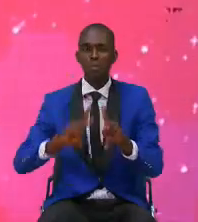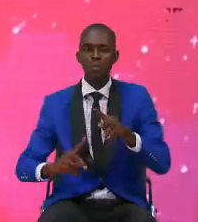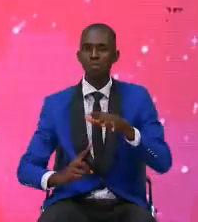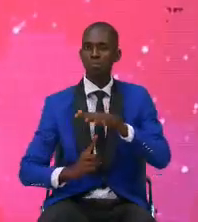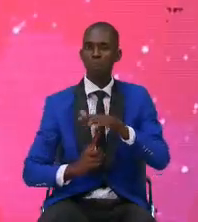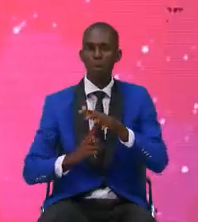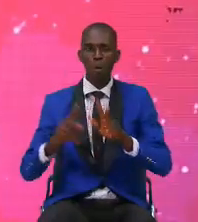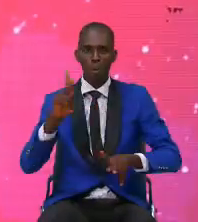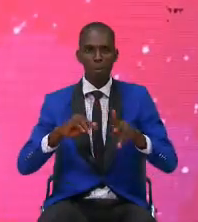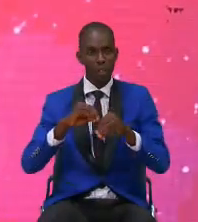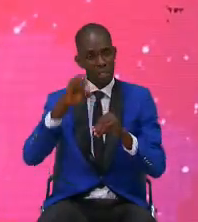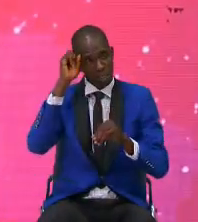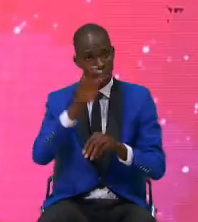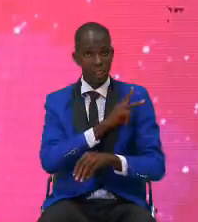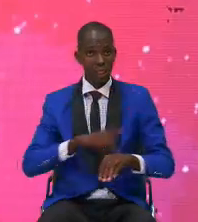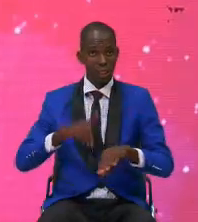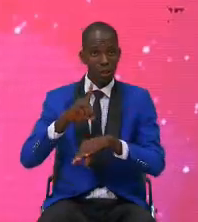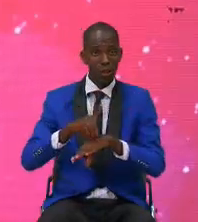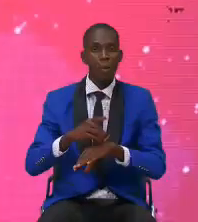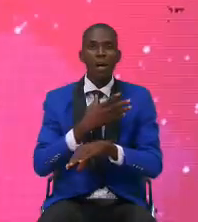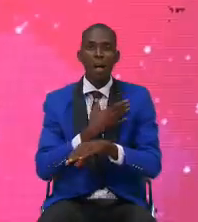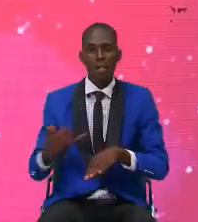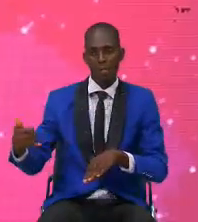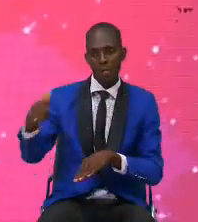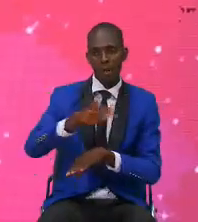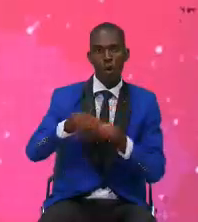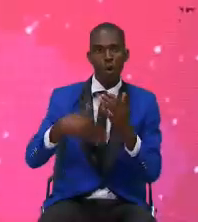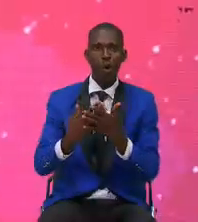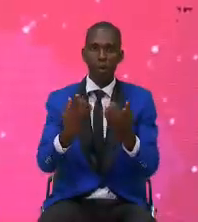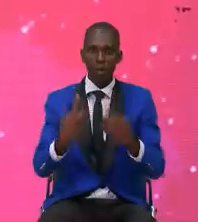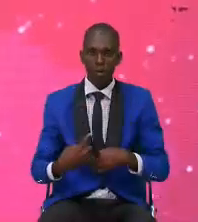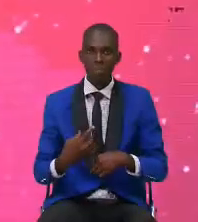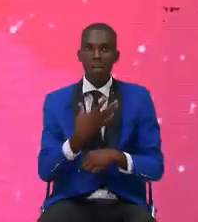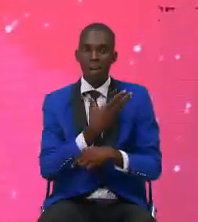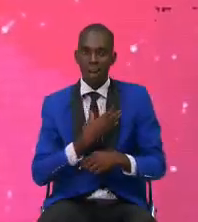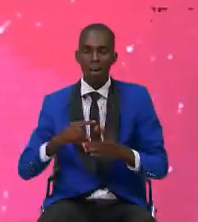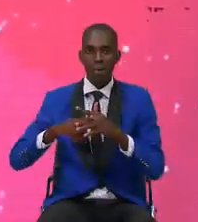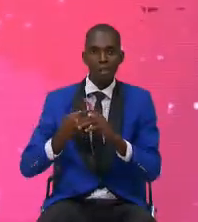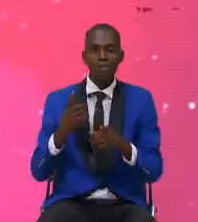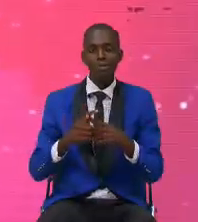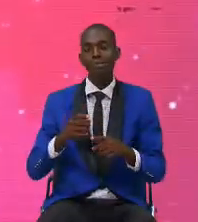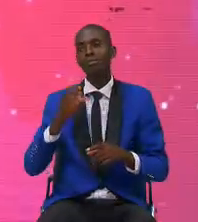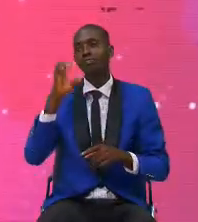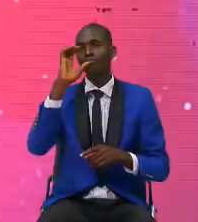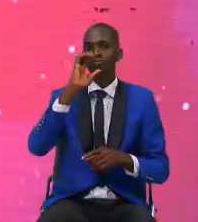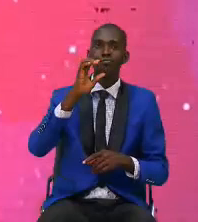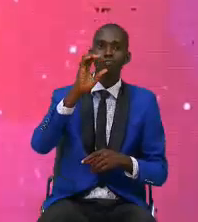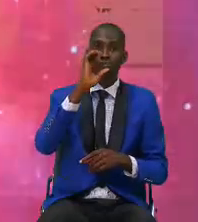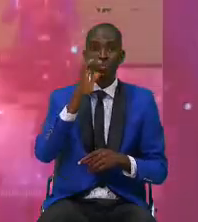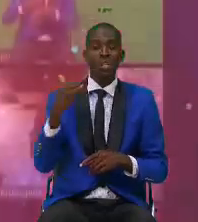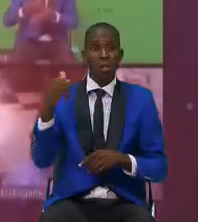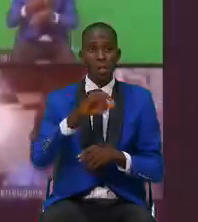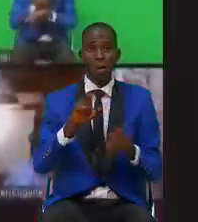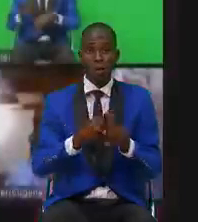in his kingdom. And they came together and they drank. Not only that they drank, they used